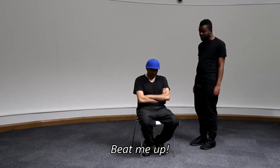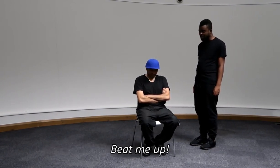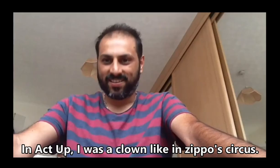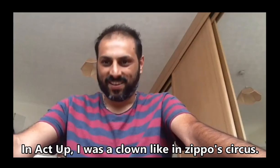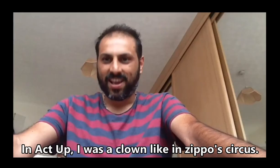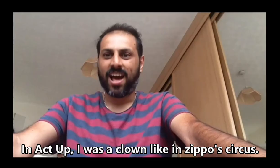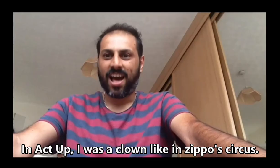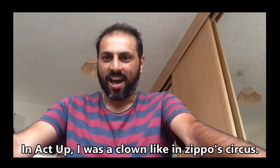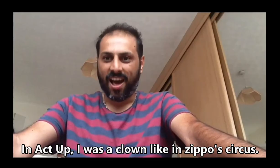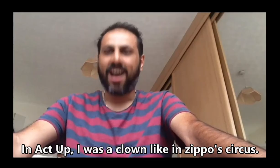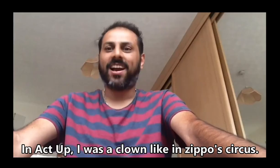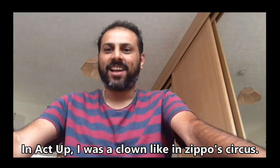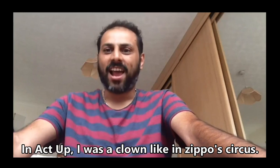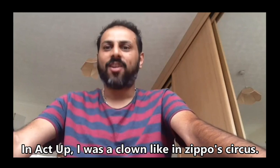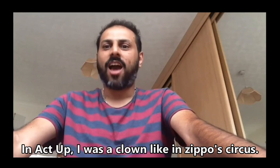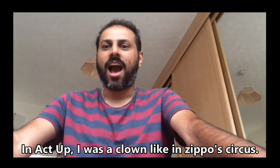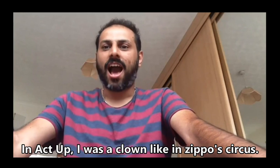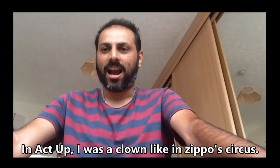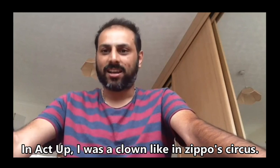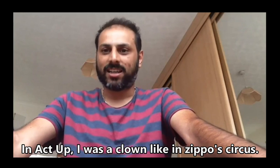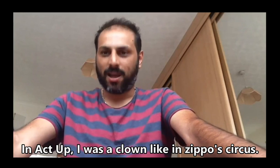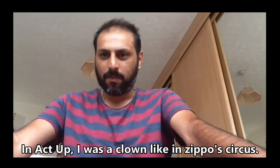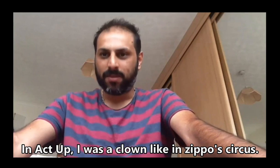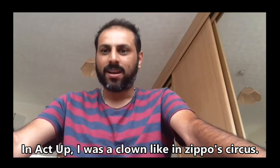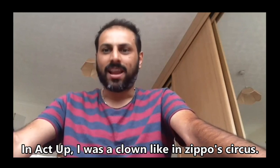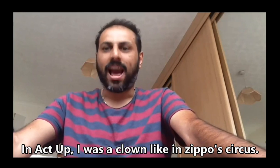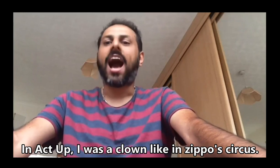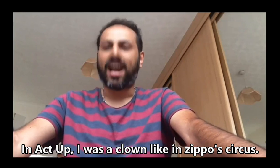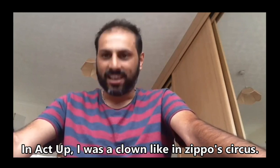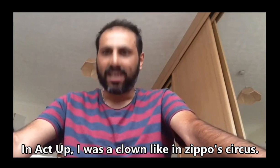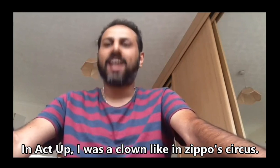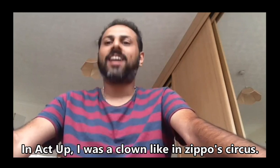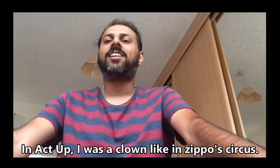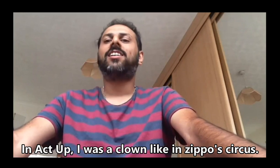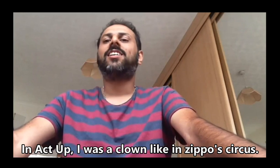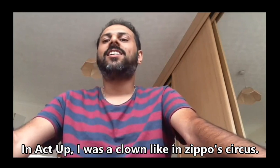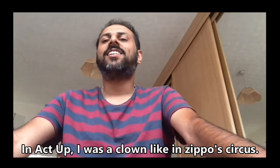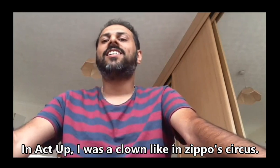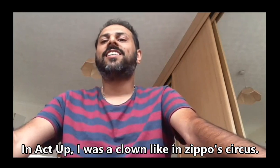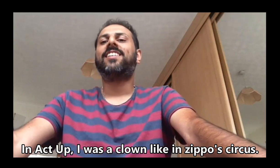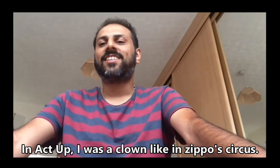up. I act up. Now I